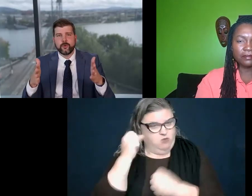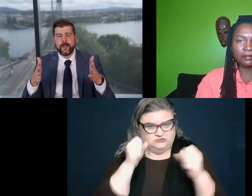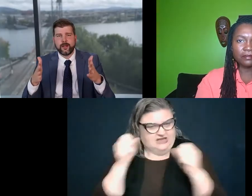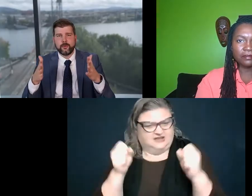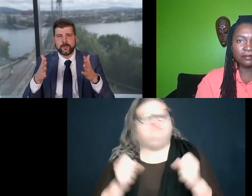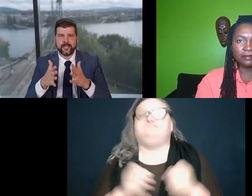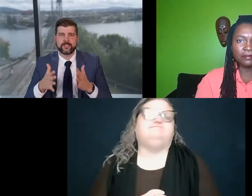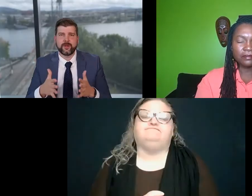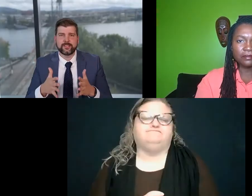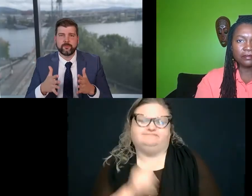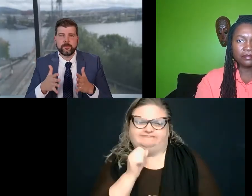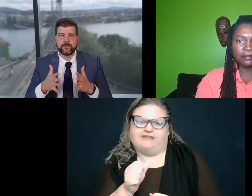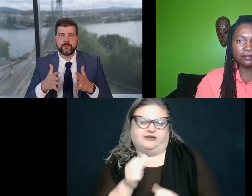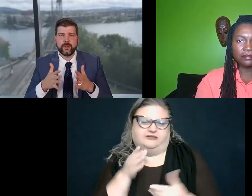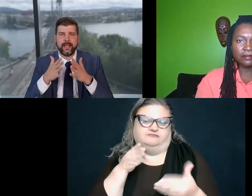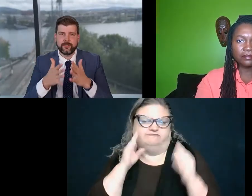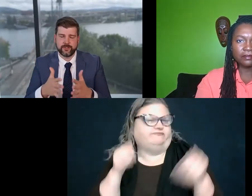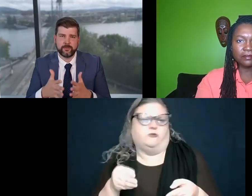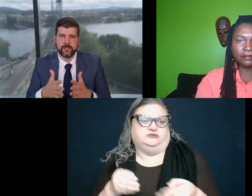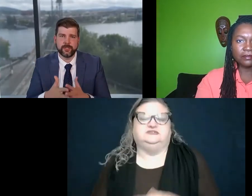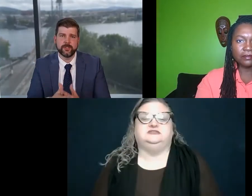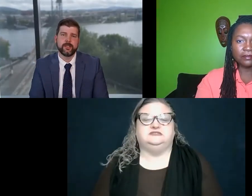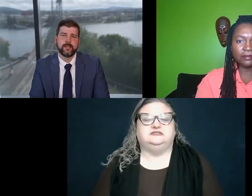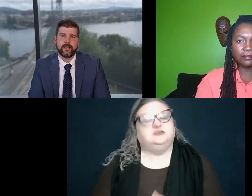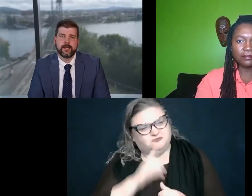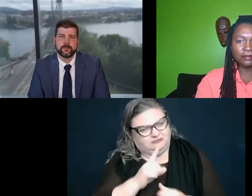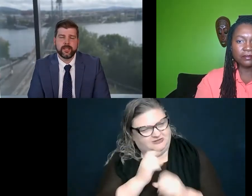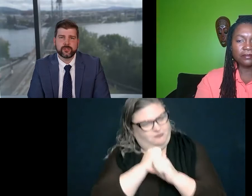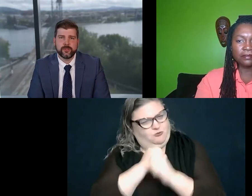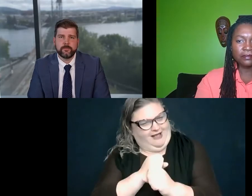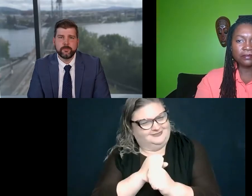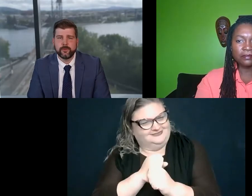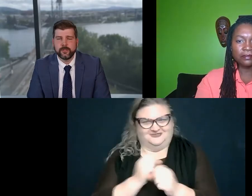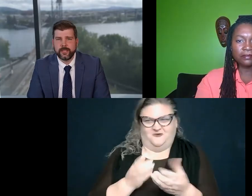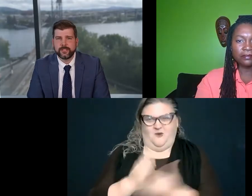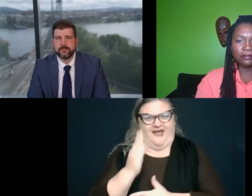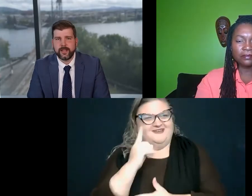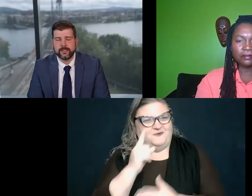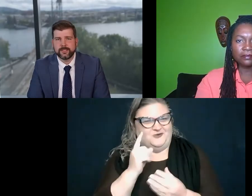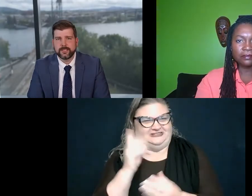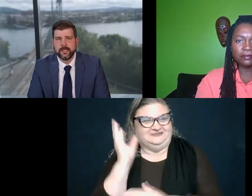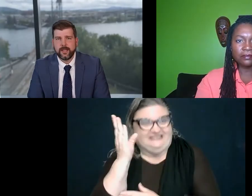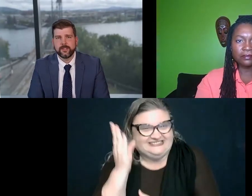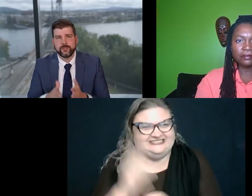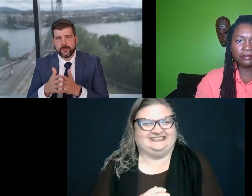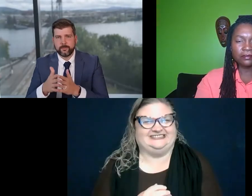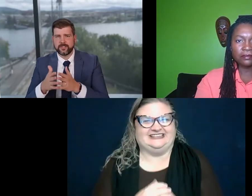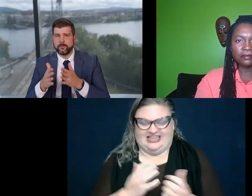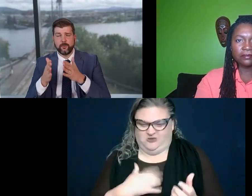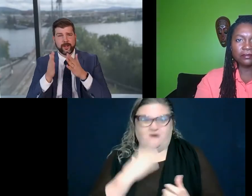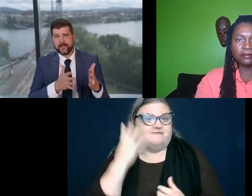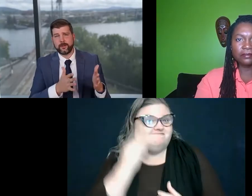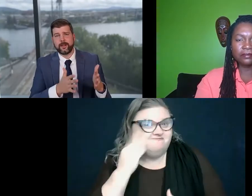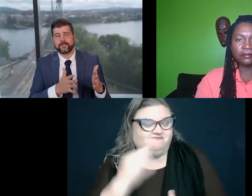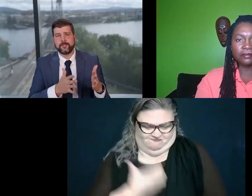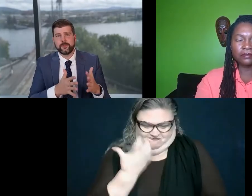also protects the rights of people to have their speech heard, to make sure that people who are engaging in violence do get prosecuted.